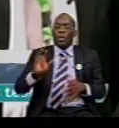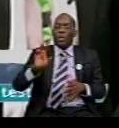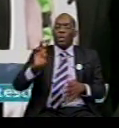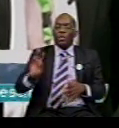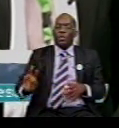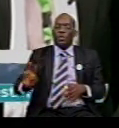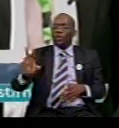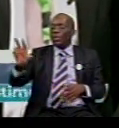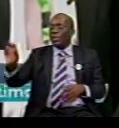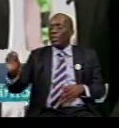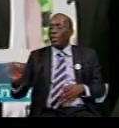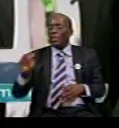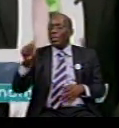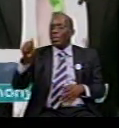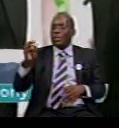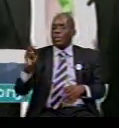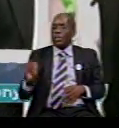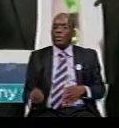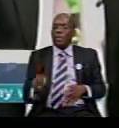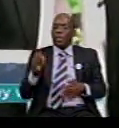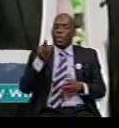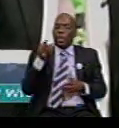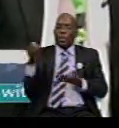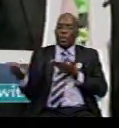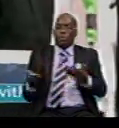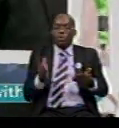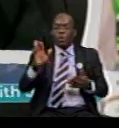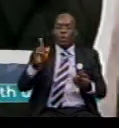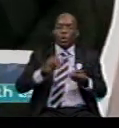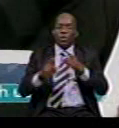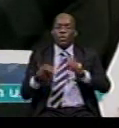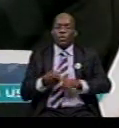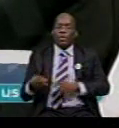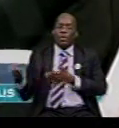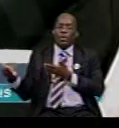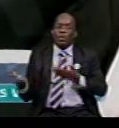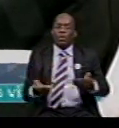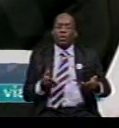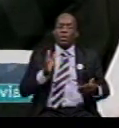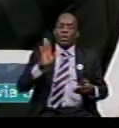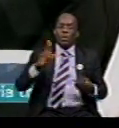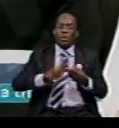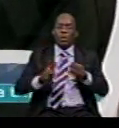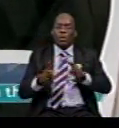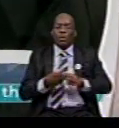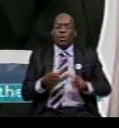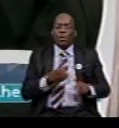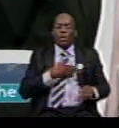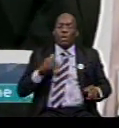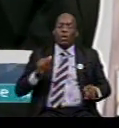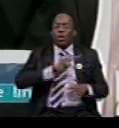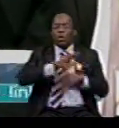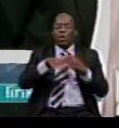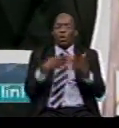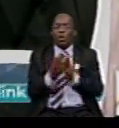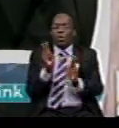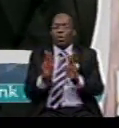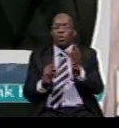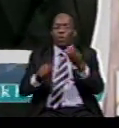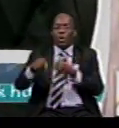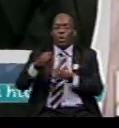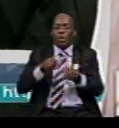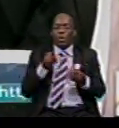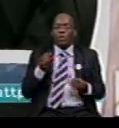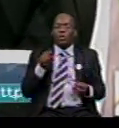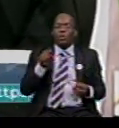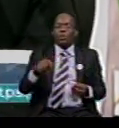friends, bring your neighbors, and all your colleagues. Invite them to this place. Let